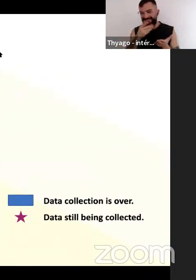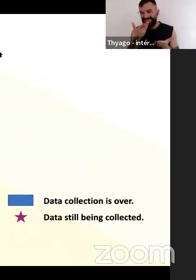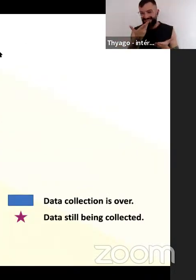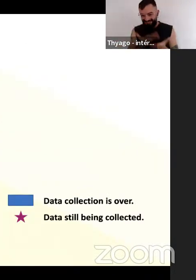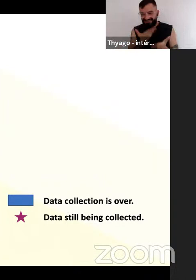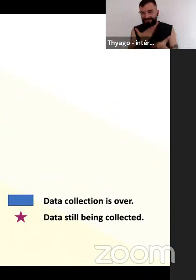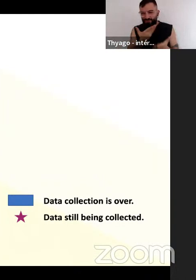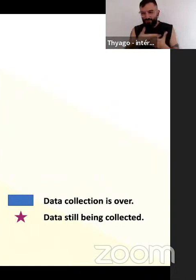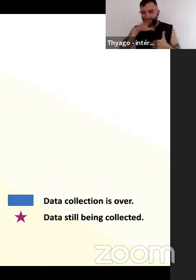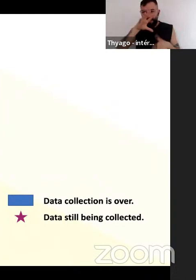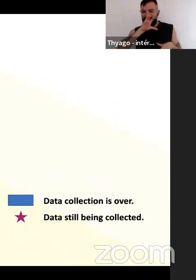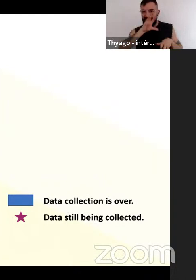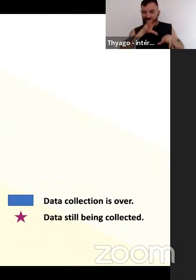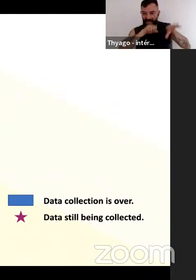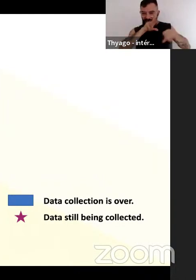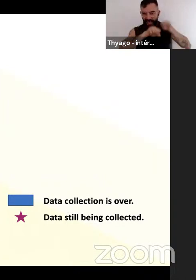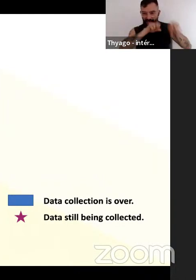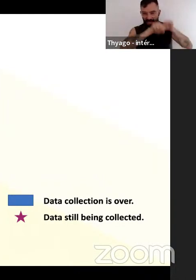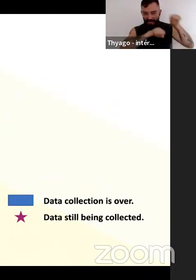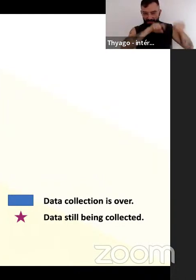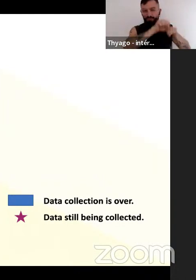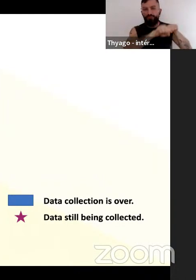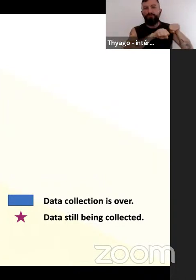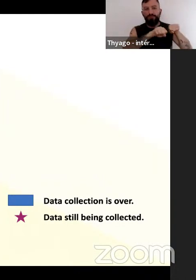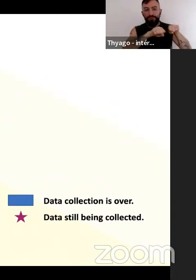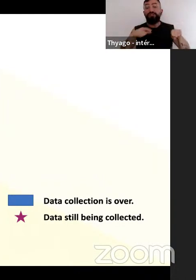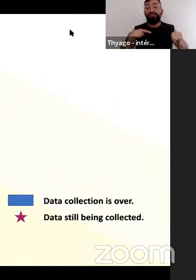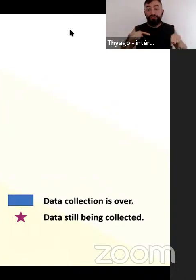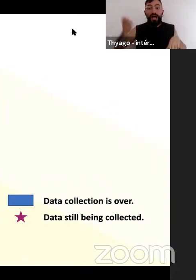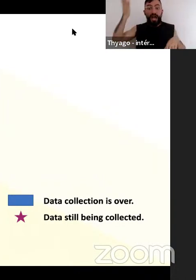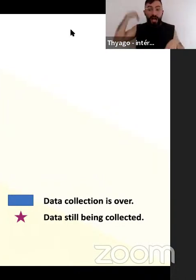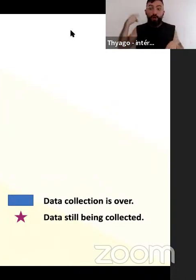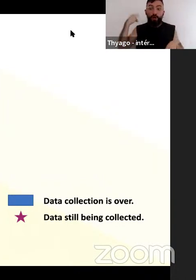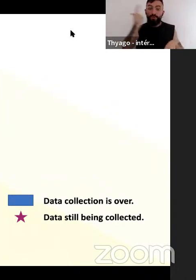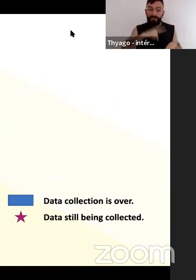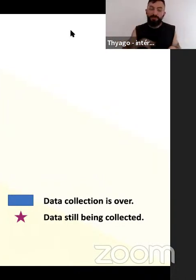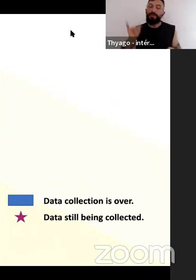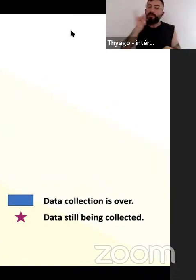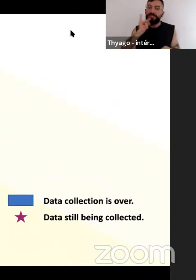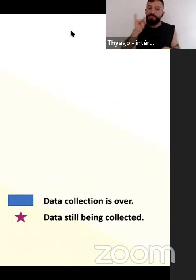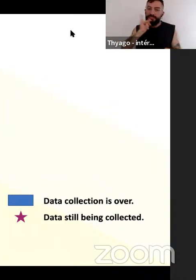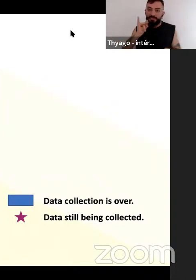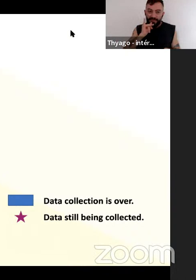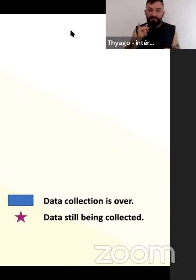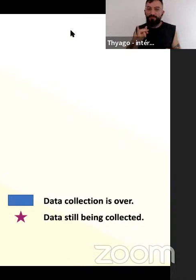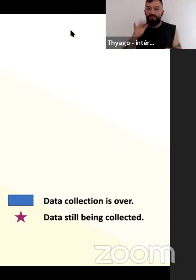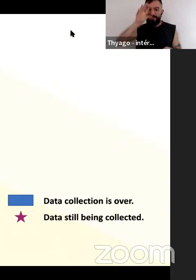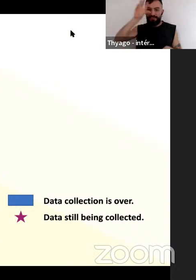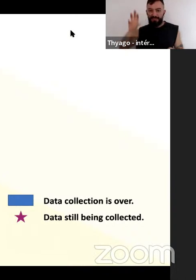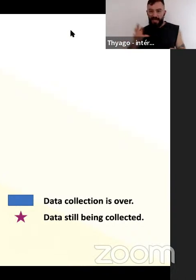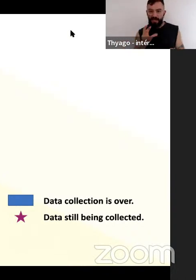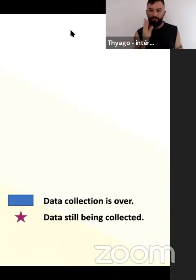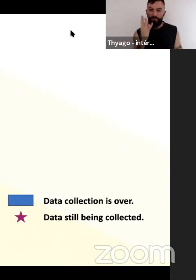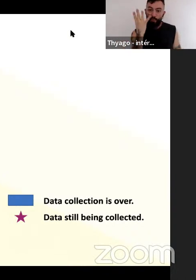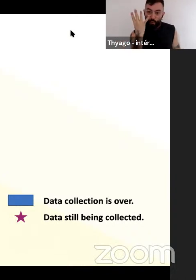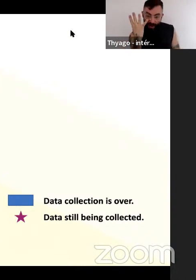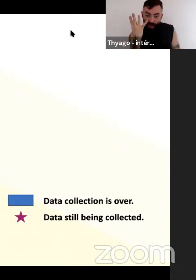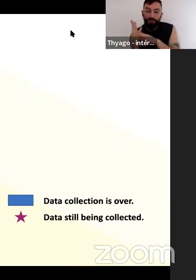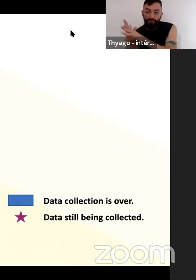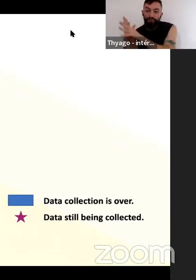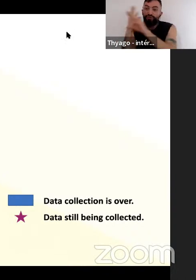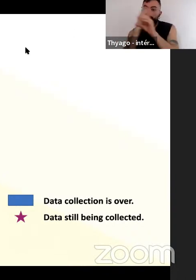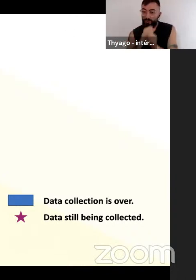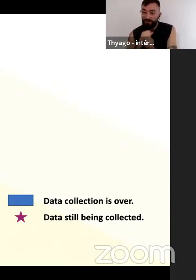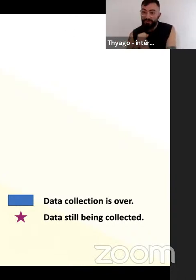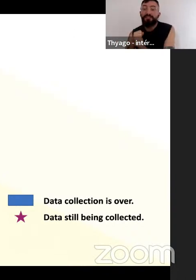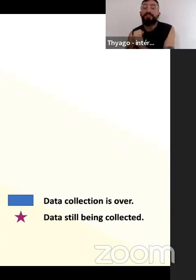the slide. So he has collected data from 4 Brazilian states, but he still have